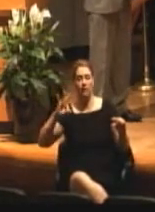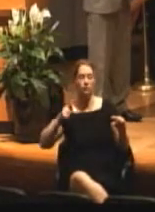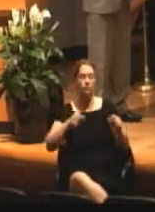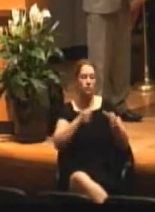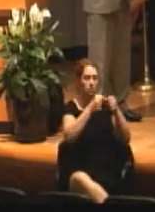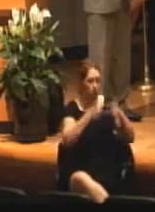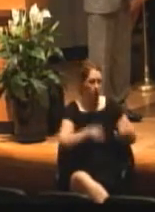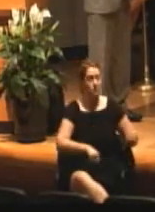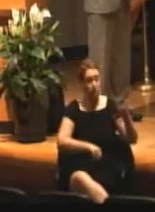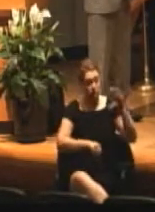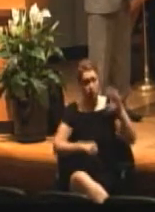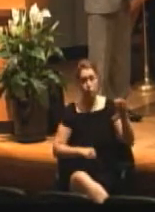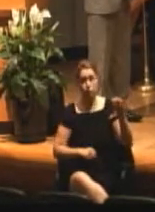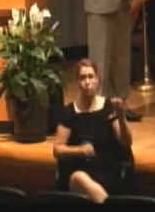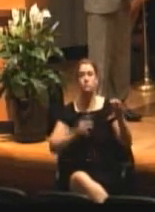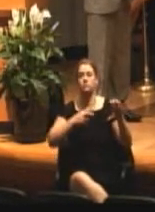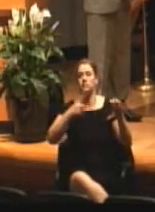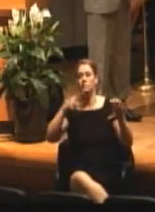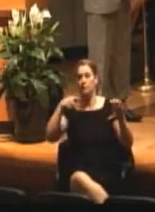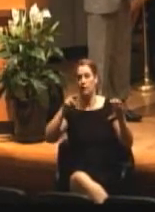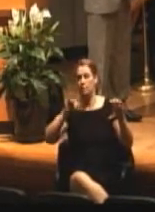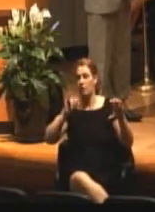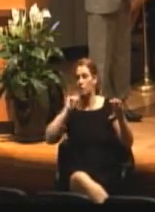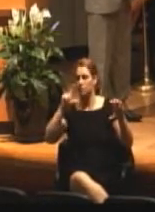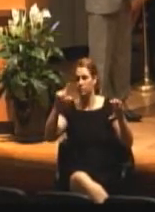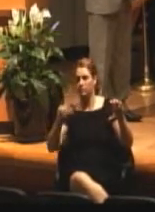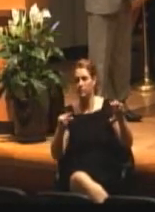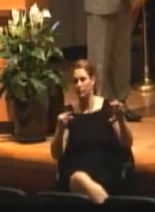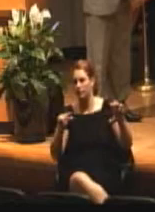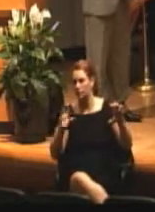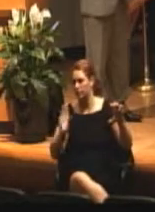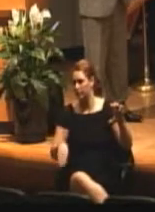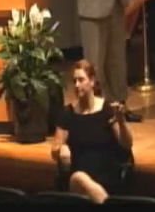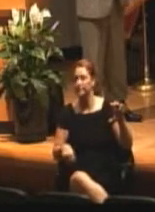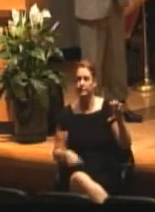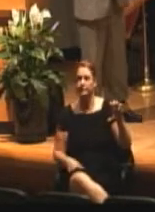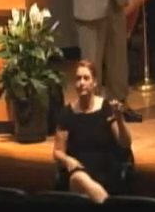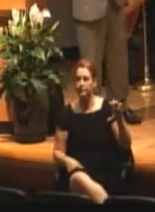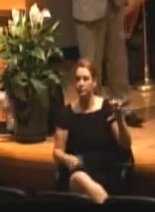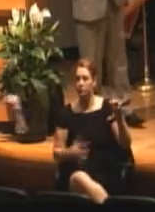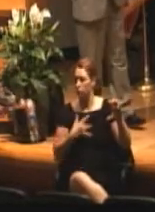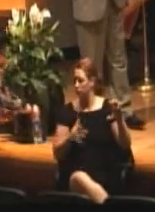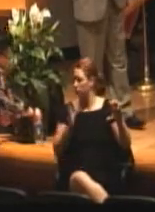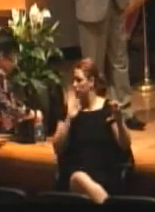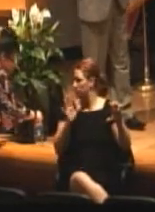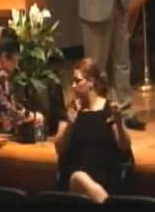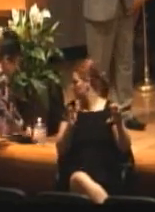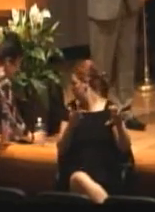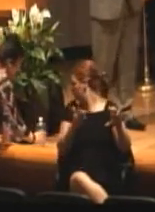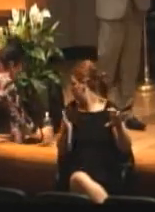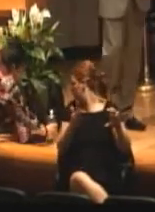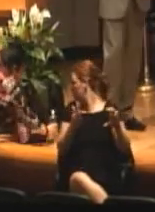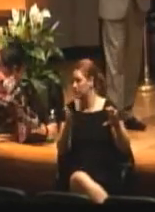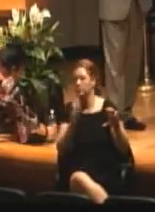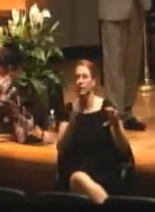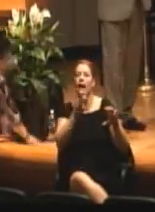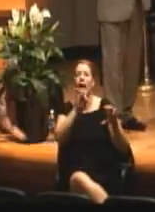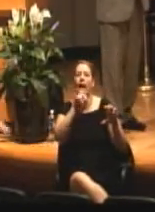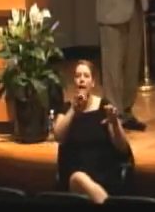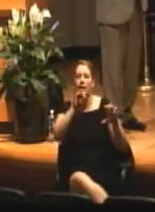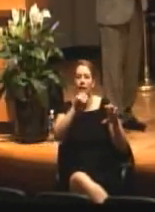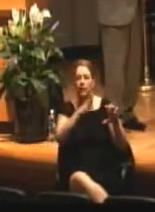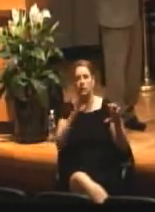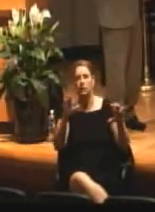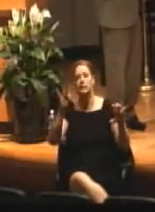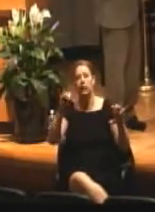down, if you're at $100,000, you'll be somewhere in that $80 to $90 a month range, I would think, for mortgage